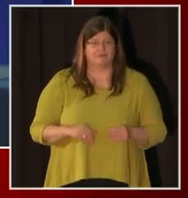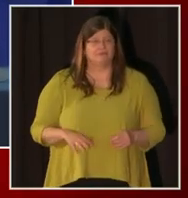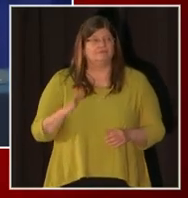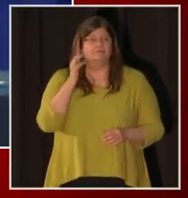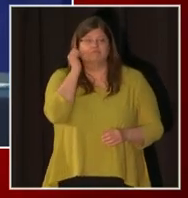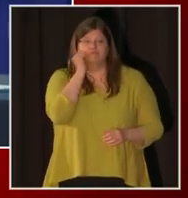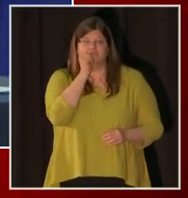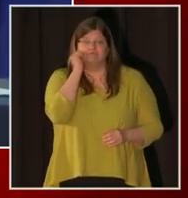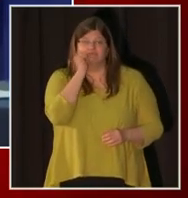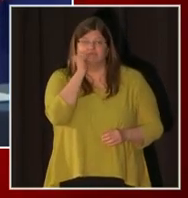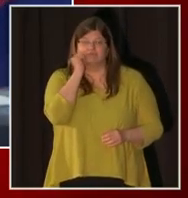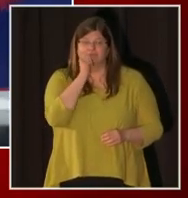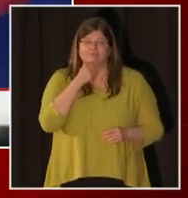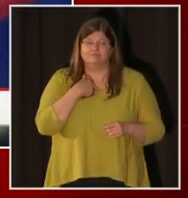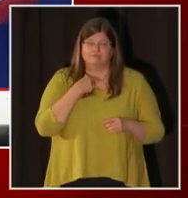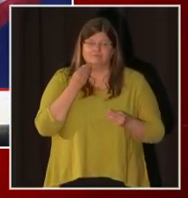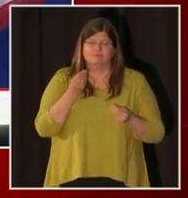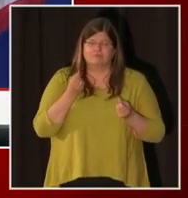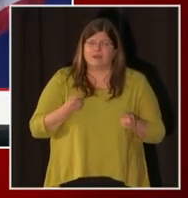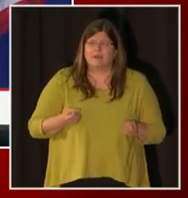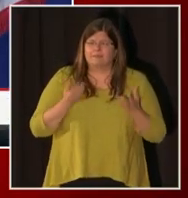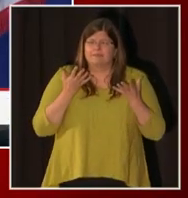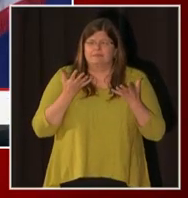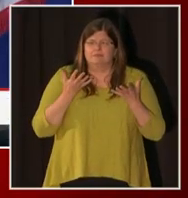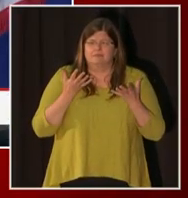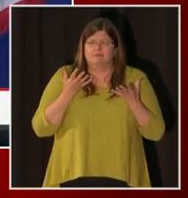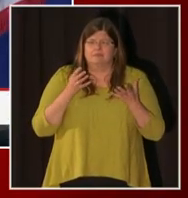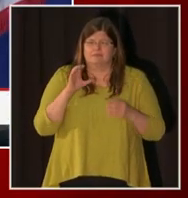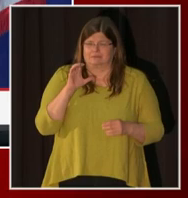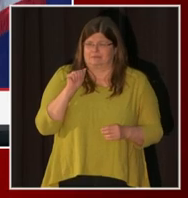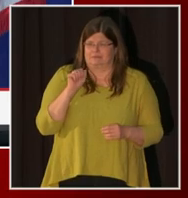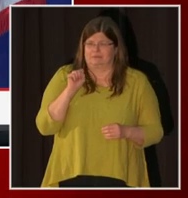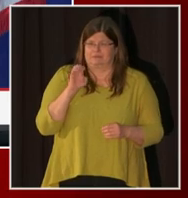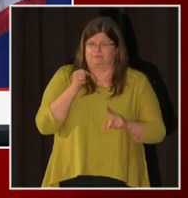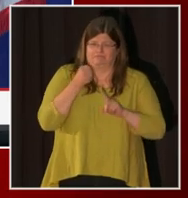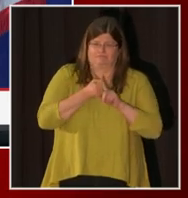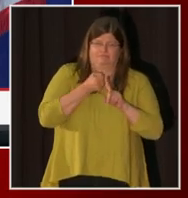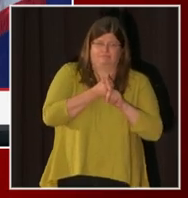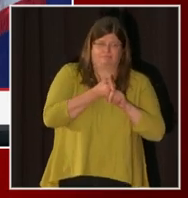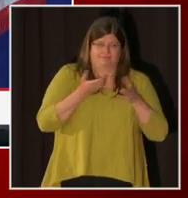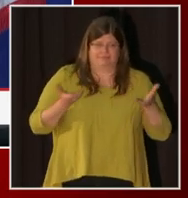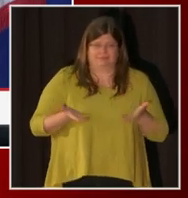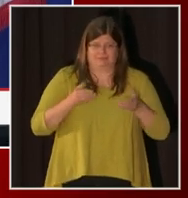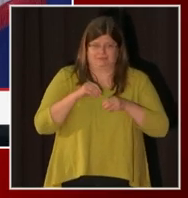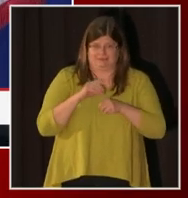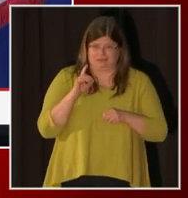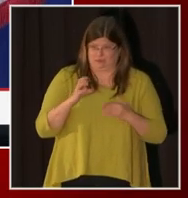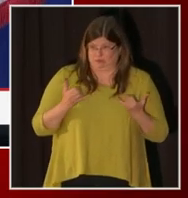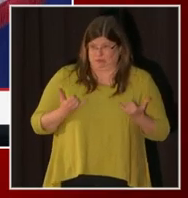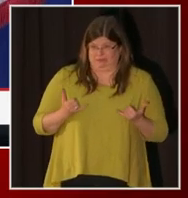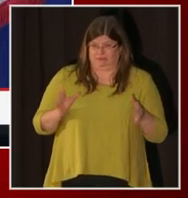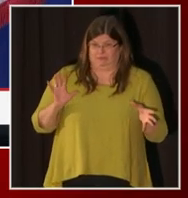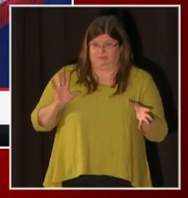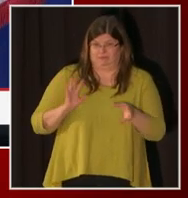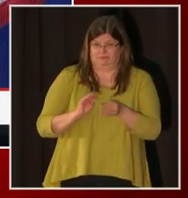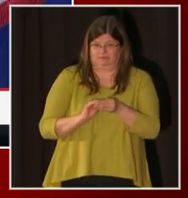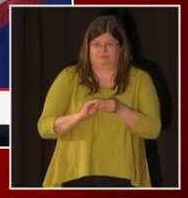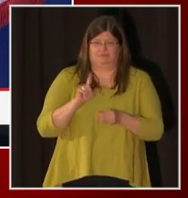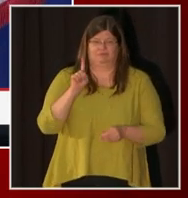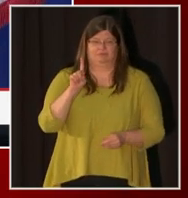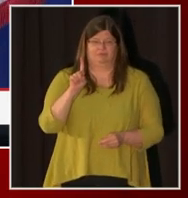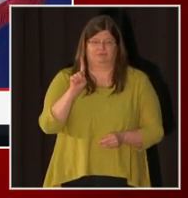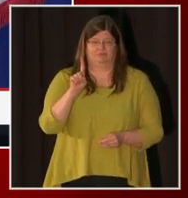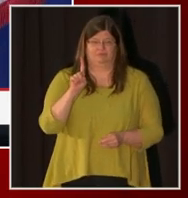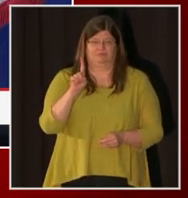on cases in the district, and this morning we reported 155 new cases of COVID-19, bringing